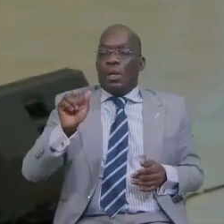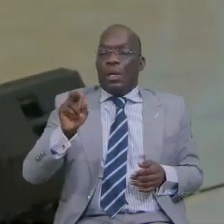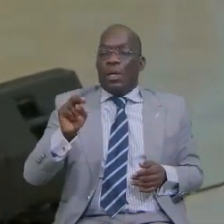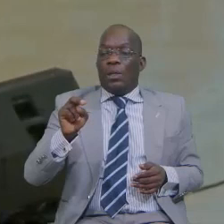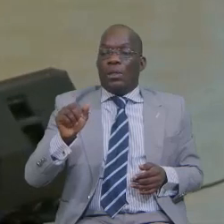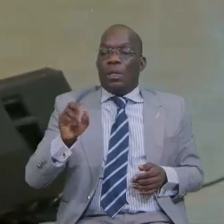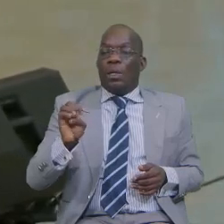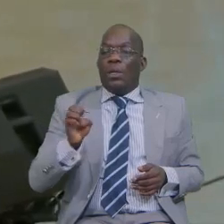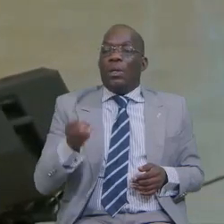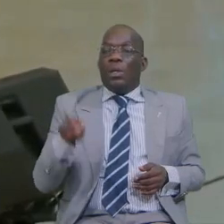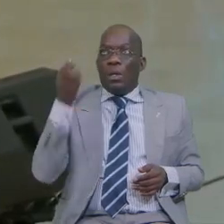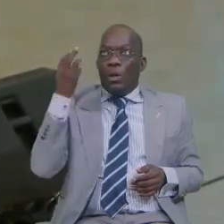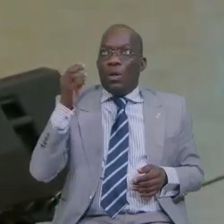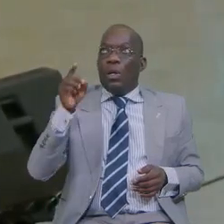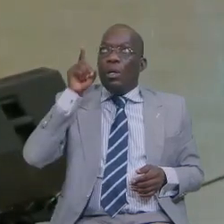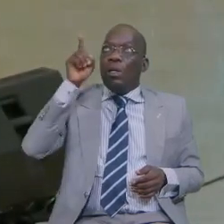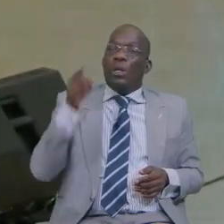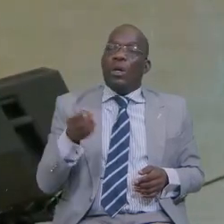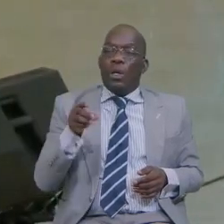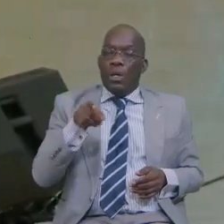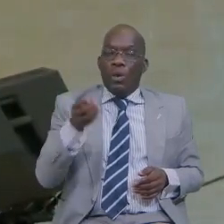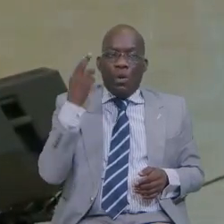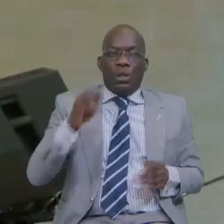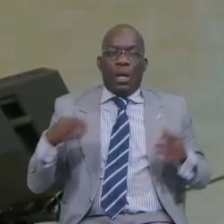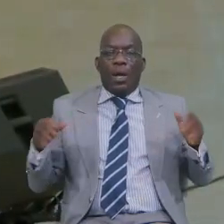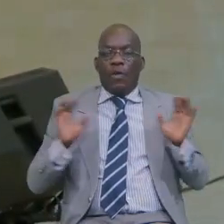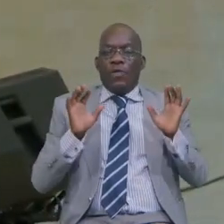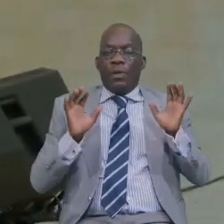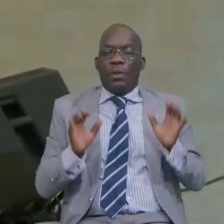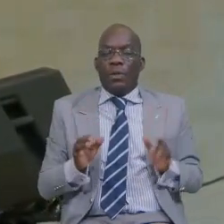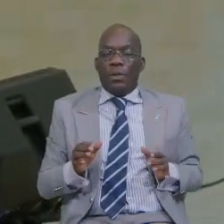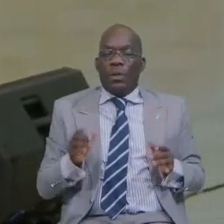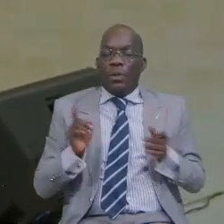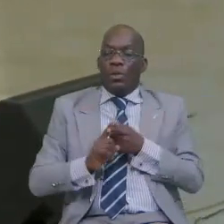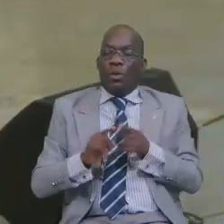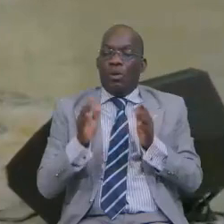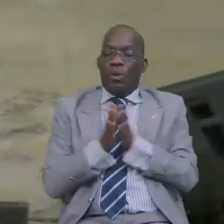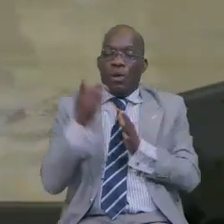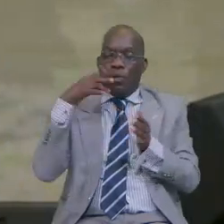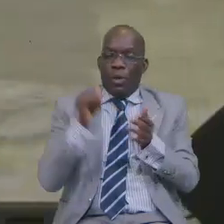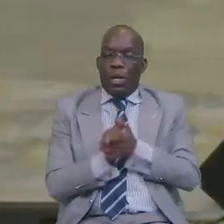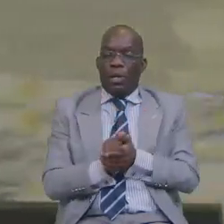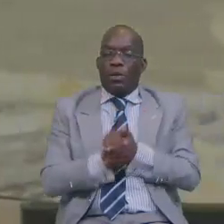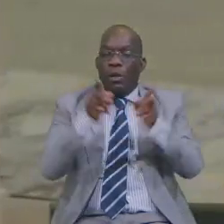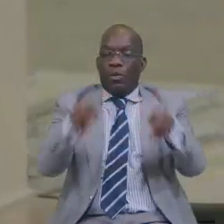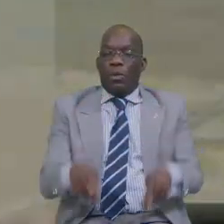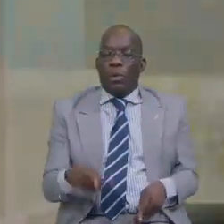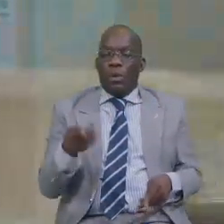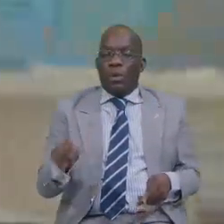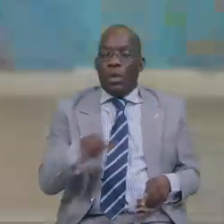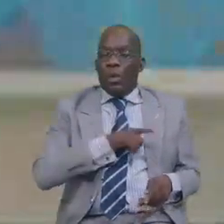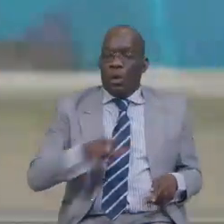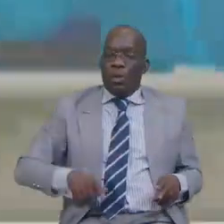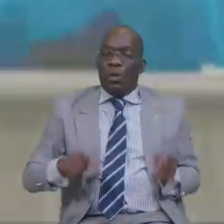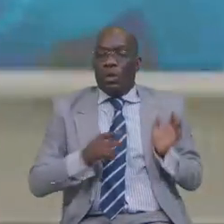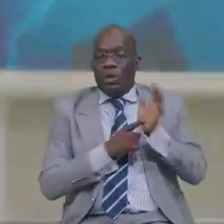having such a problem. And the Lord showed him a vision.